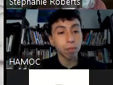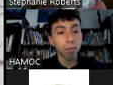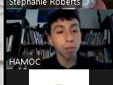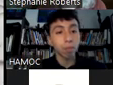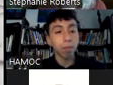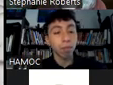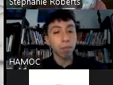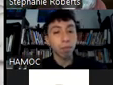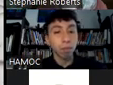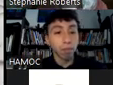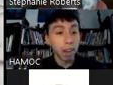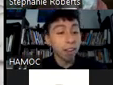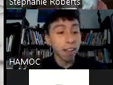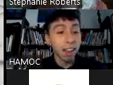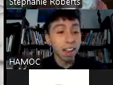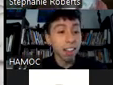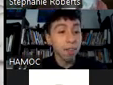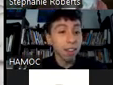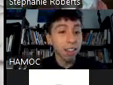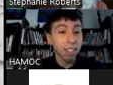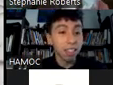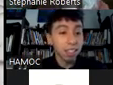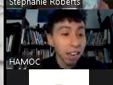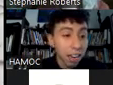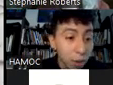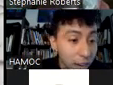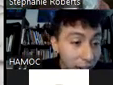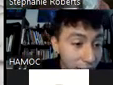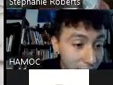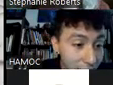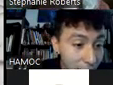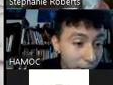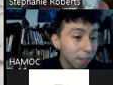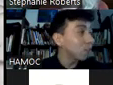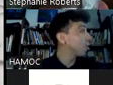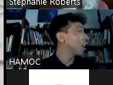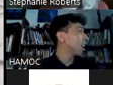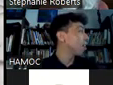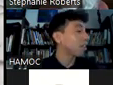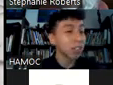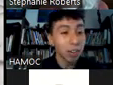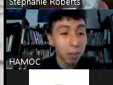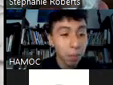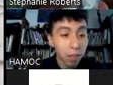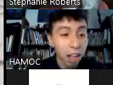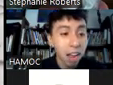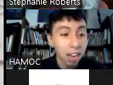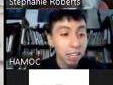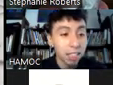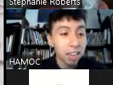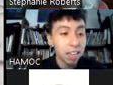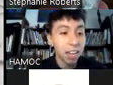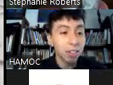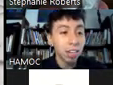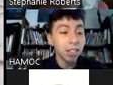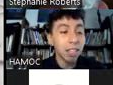for my painting. Yeah, I love it. It's and I'm looking at it and I have to go look at it now even on the screen a little bit more. The